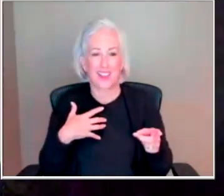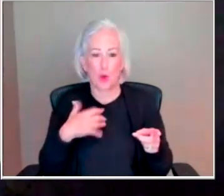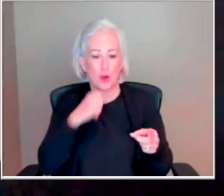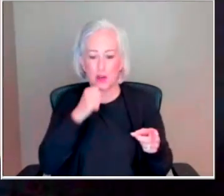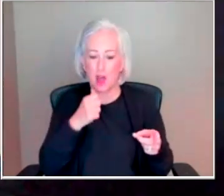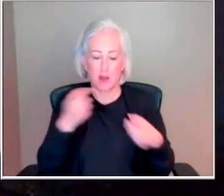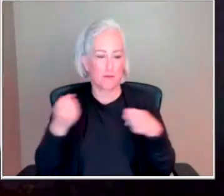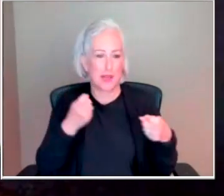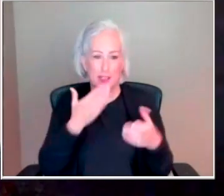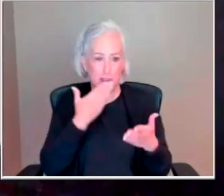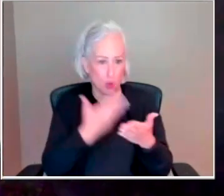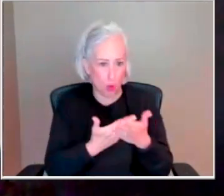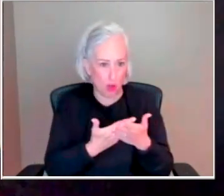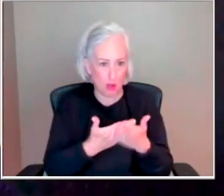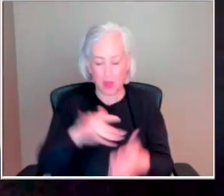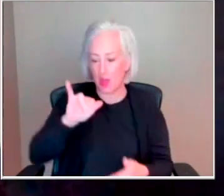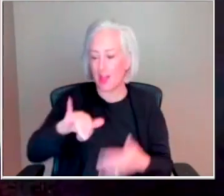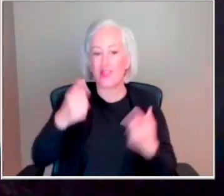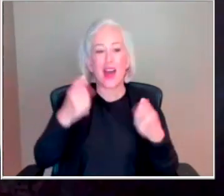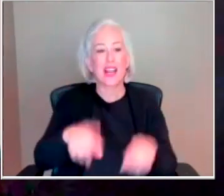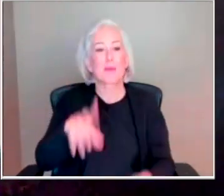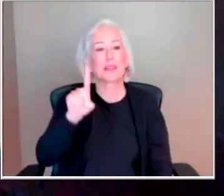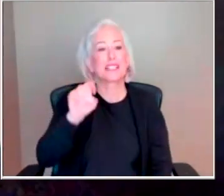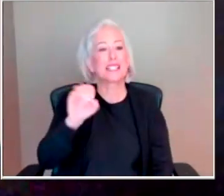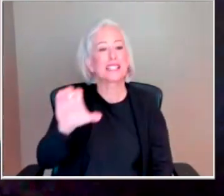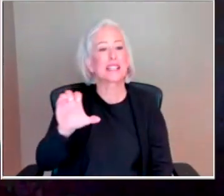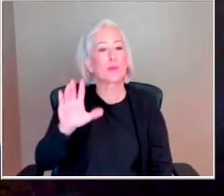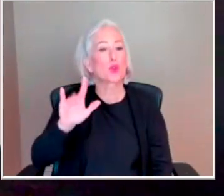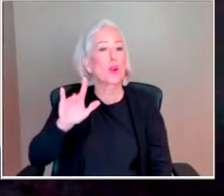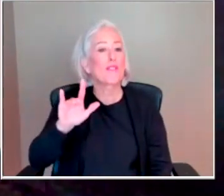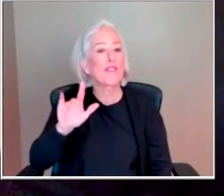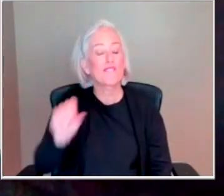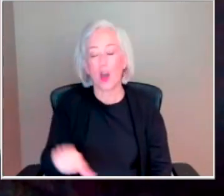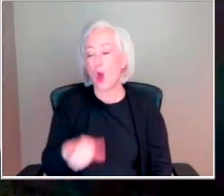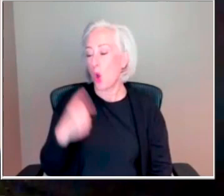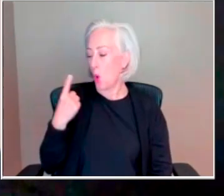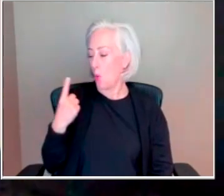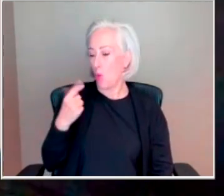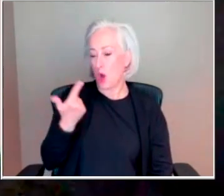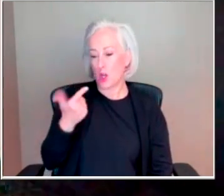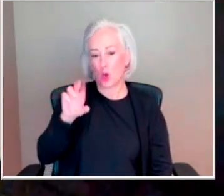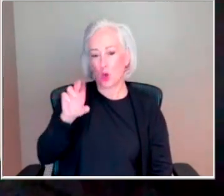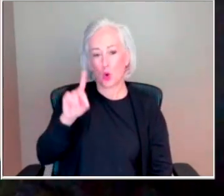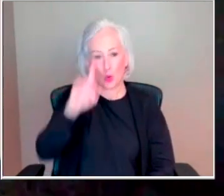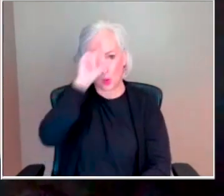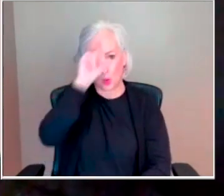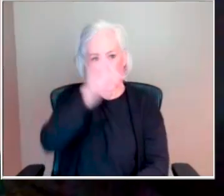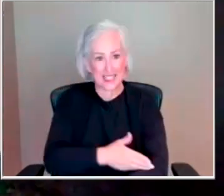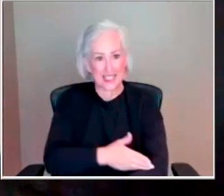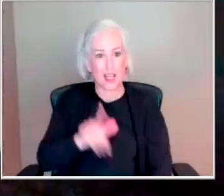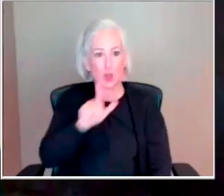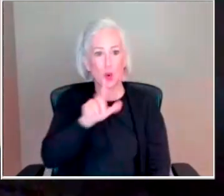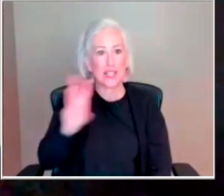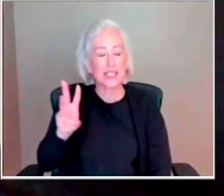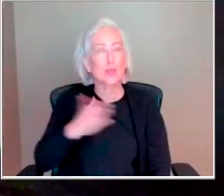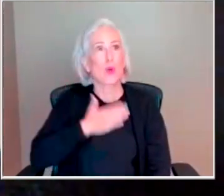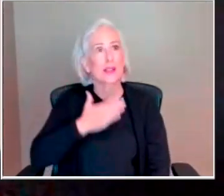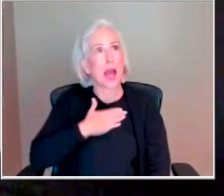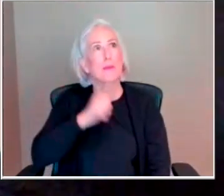this happened the 25th. One grandson's birthday was the 26th, and his prayer was, I didn't die on his